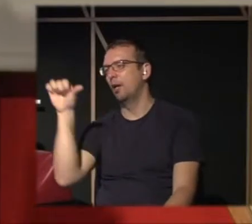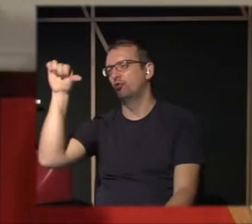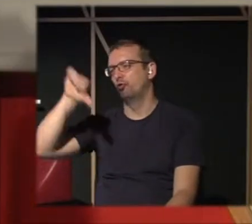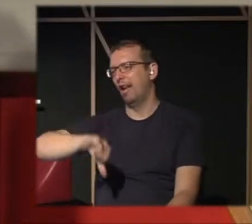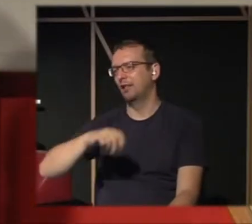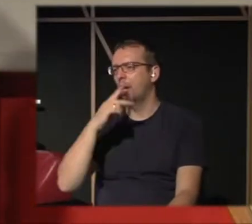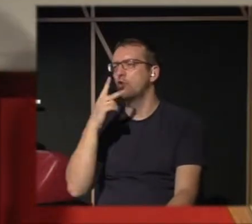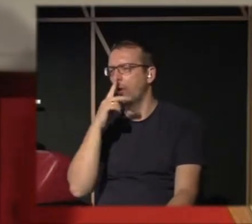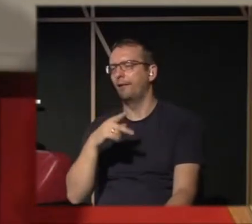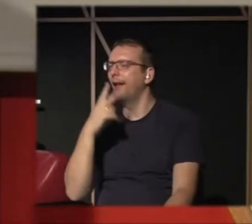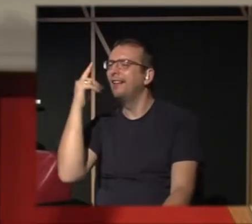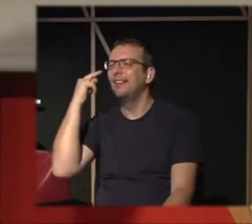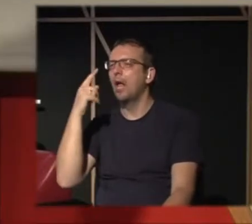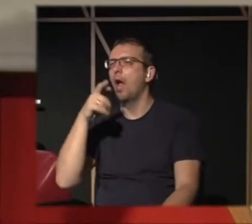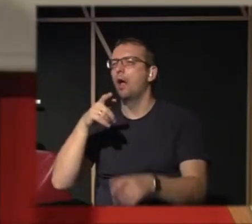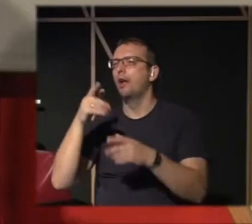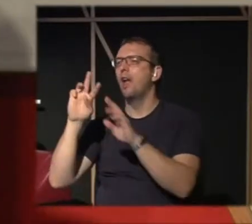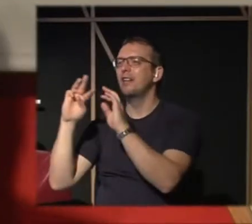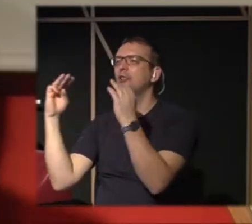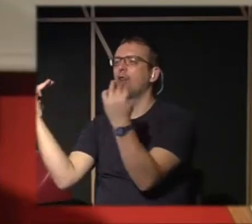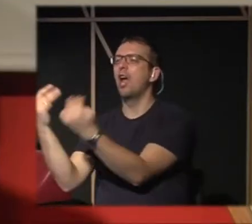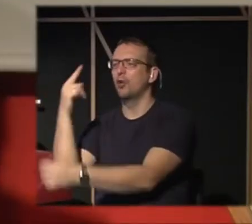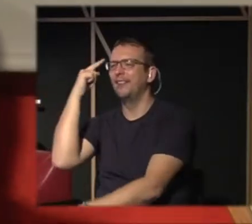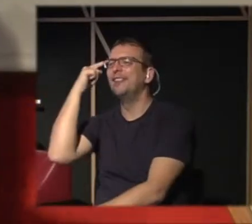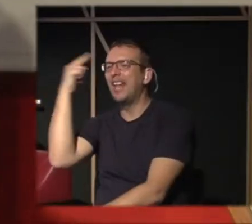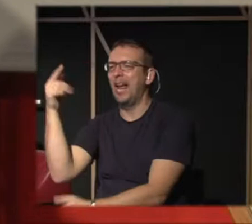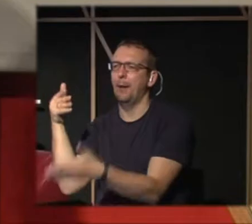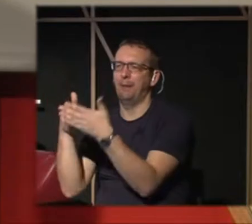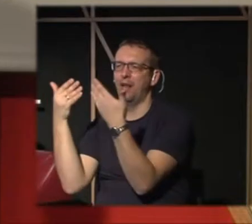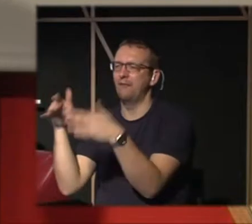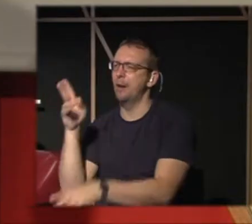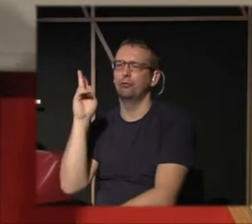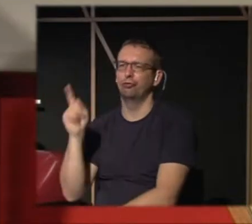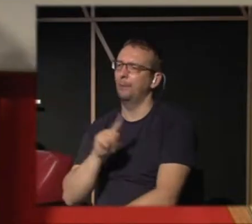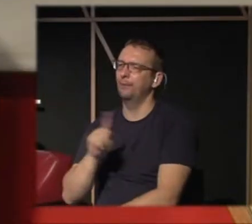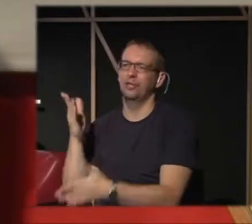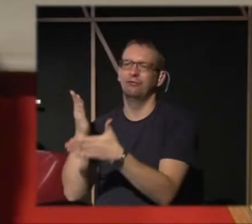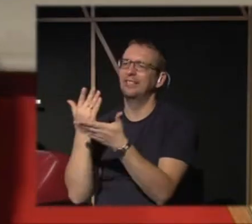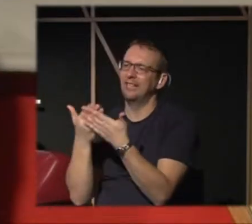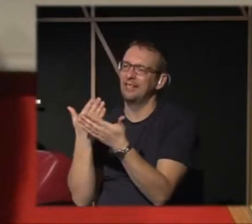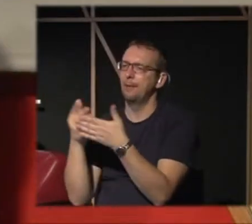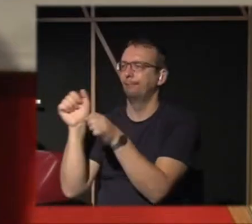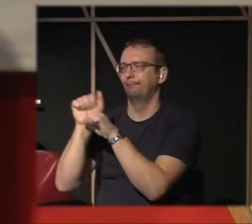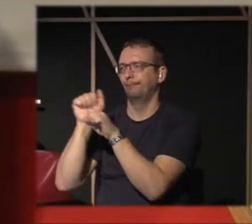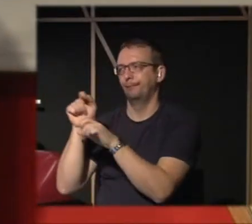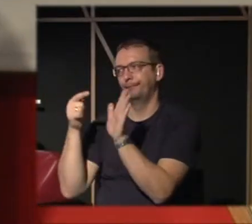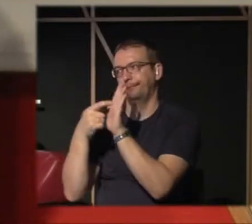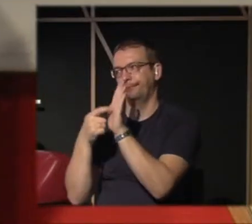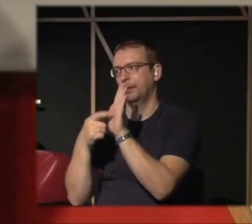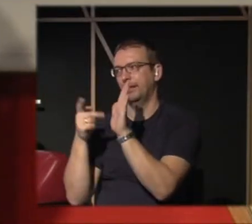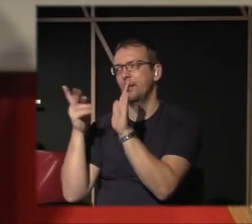a row or two of seats in front, or then see what can be done in order